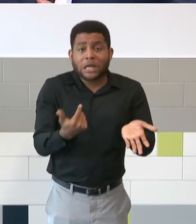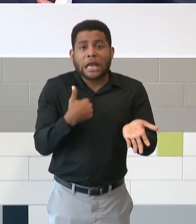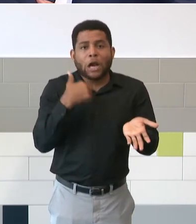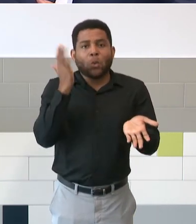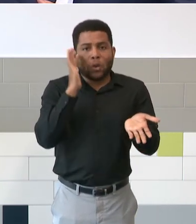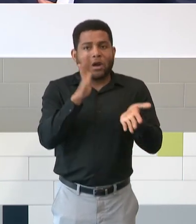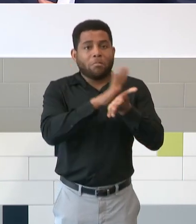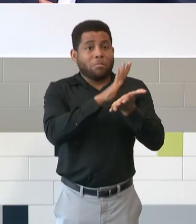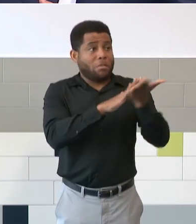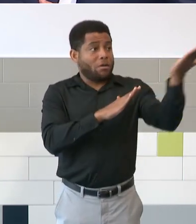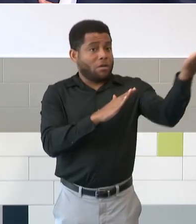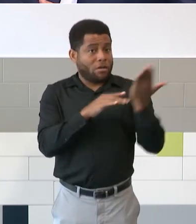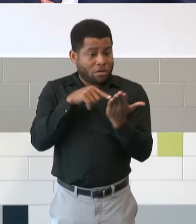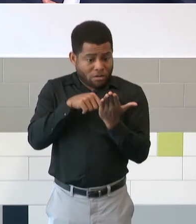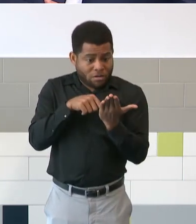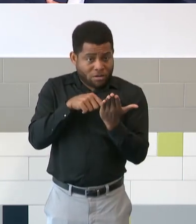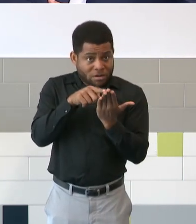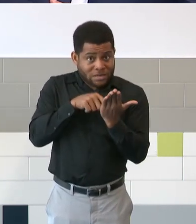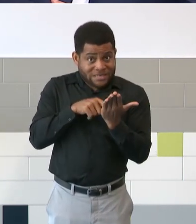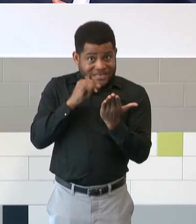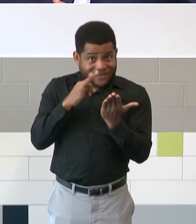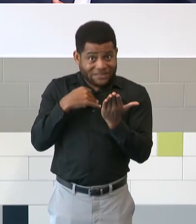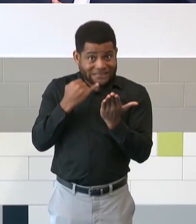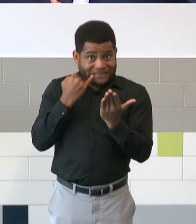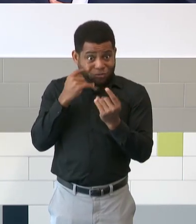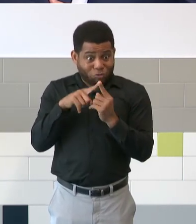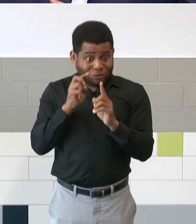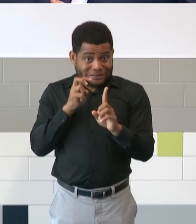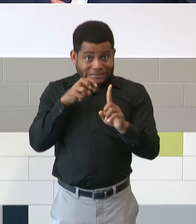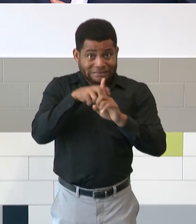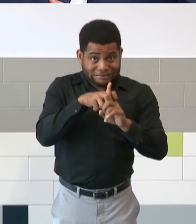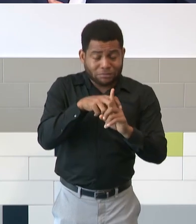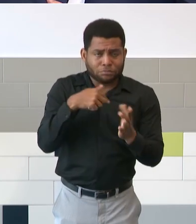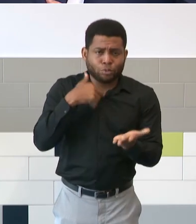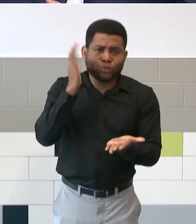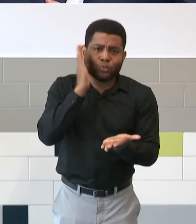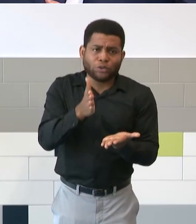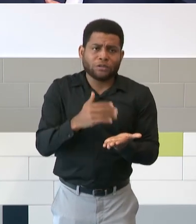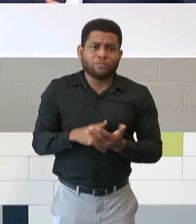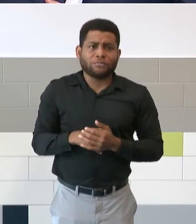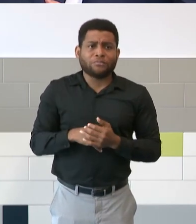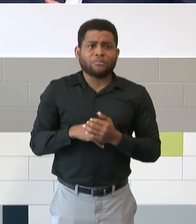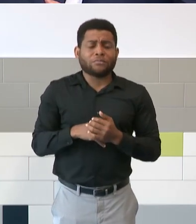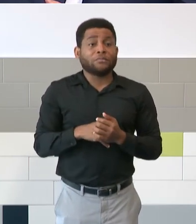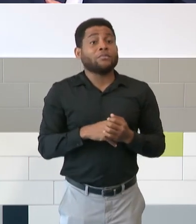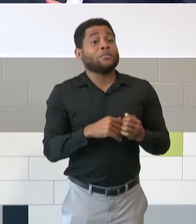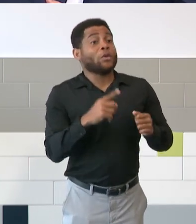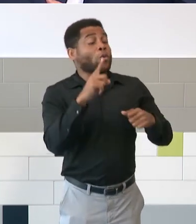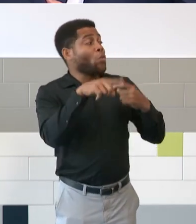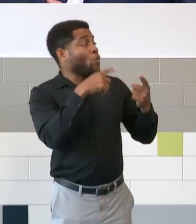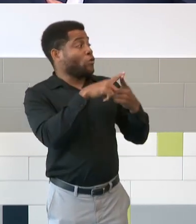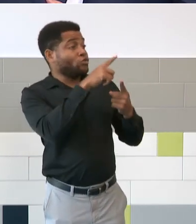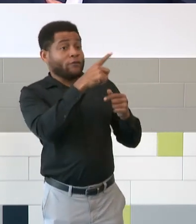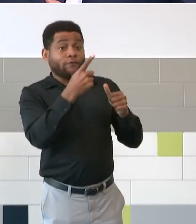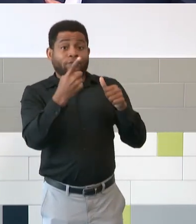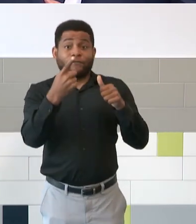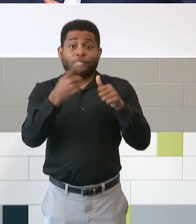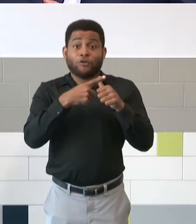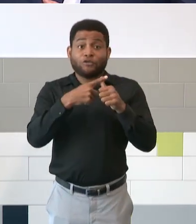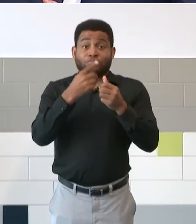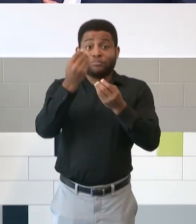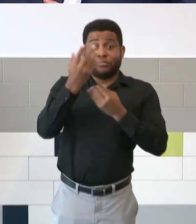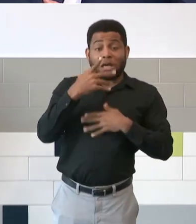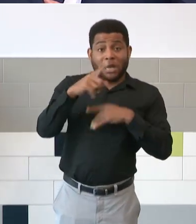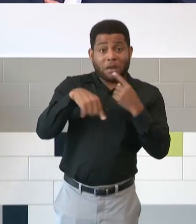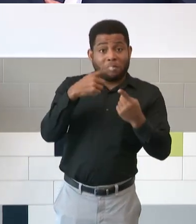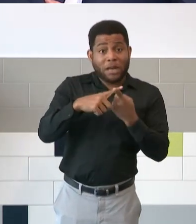government. And can you confirm when you heard about White's arrest? This news came out yesterday. I think I heard about it moments after it